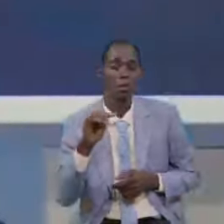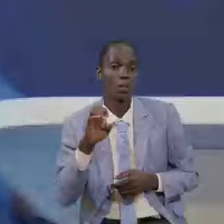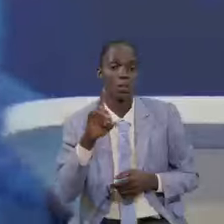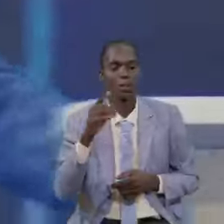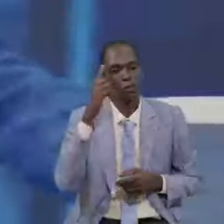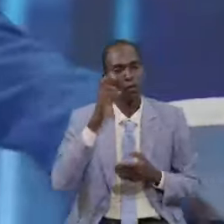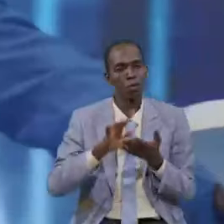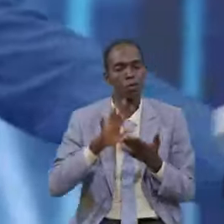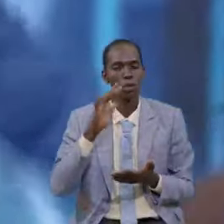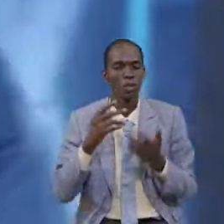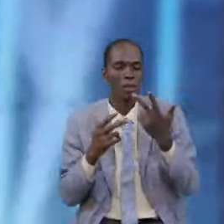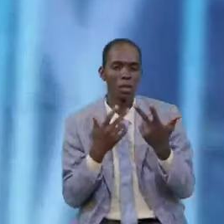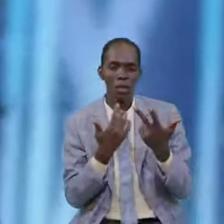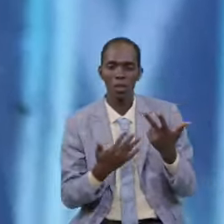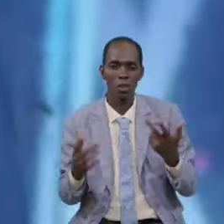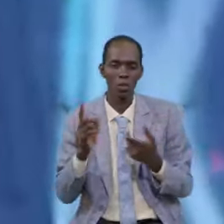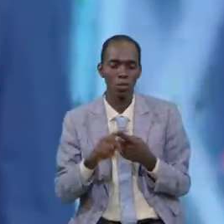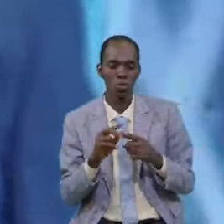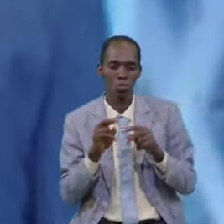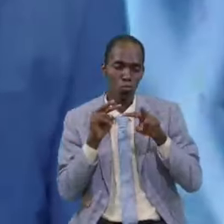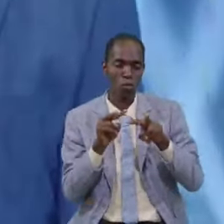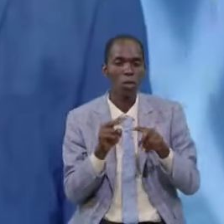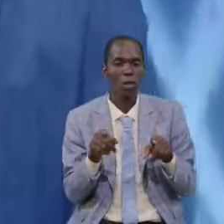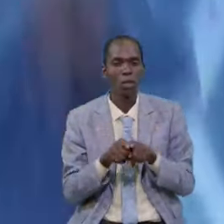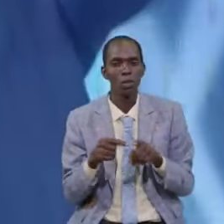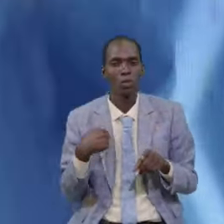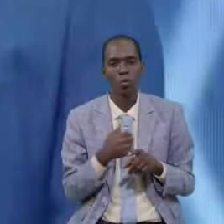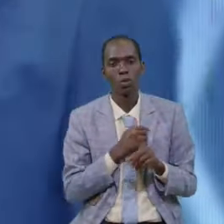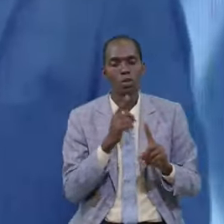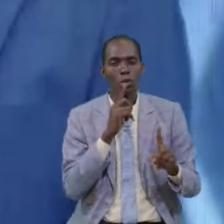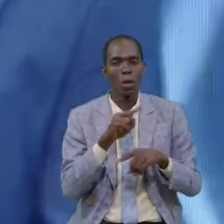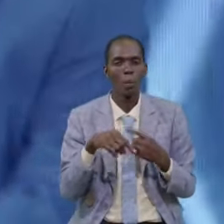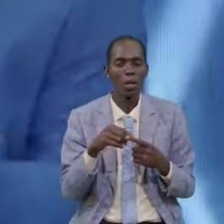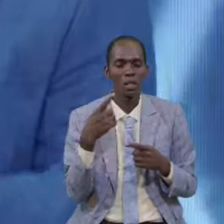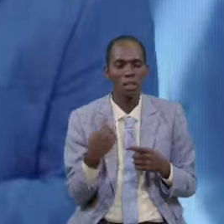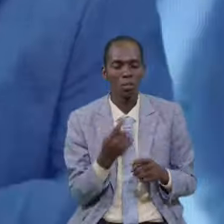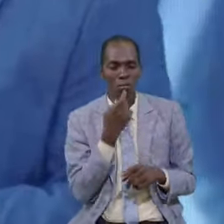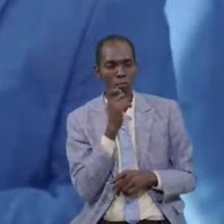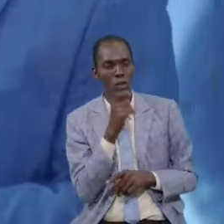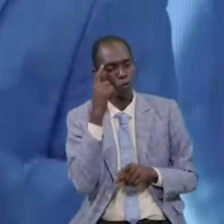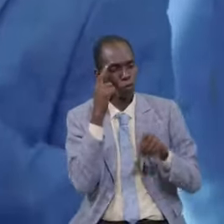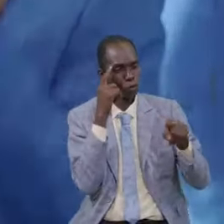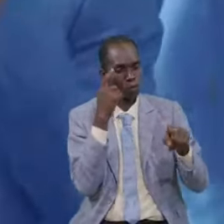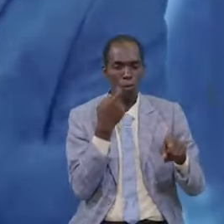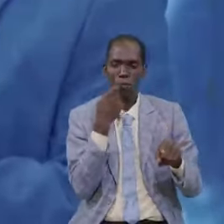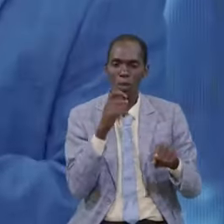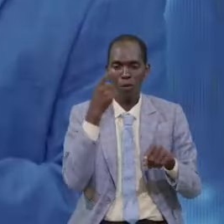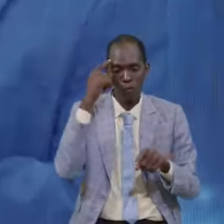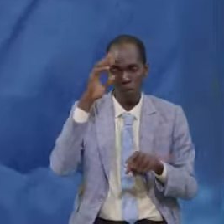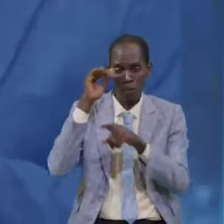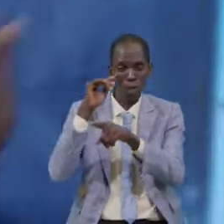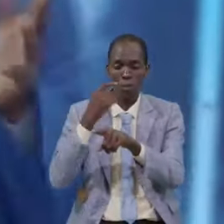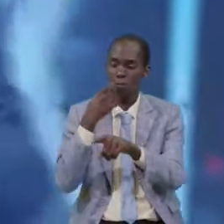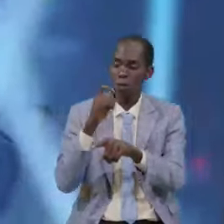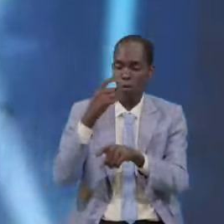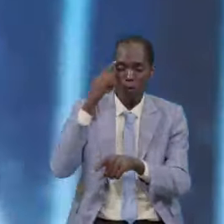the charge for you, the charge for him, the charge for her to be ignited for